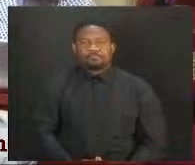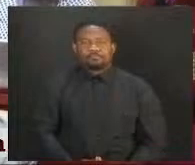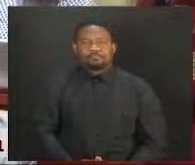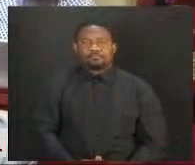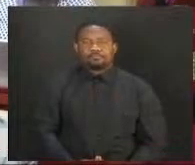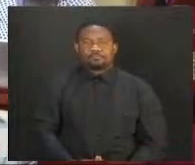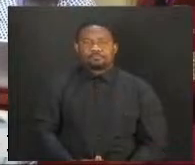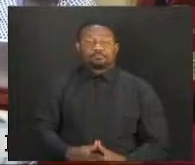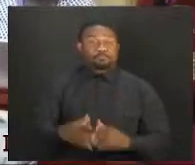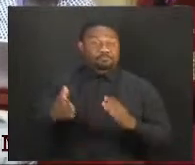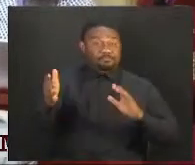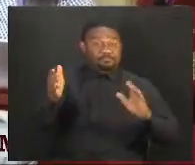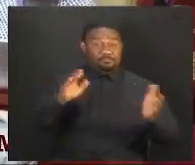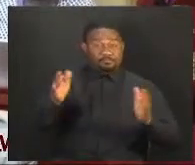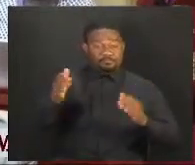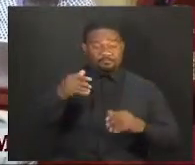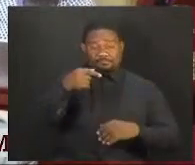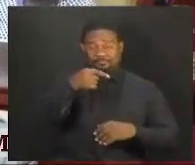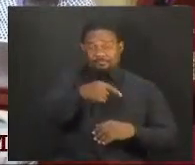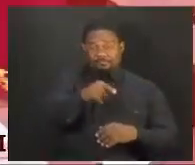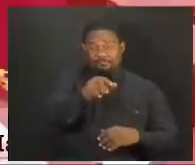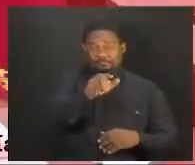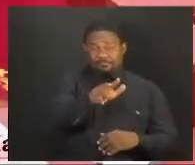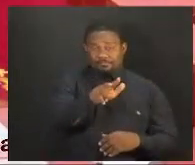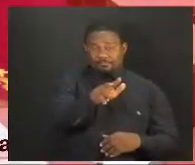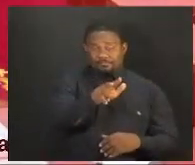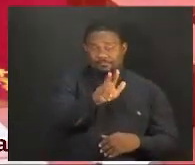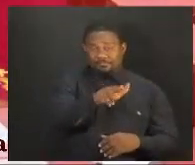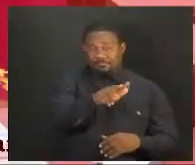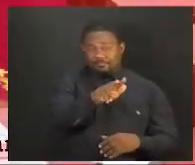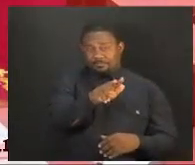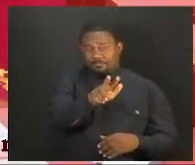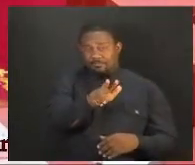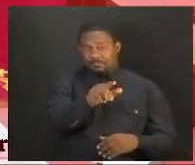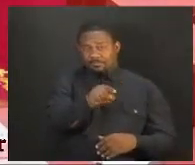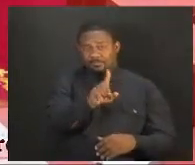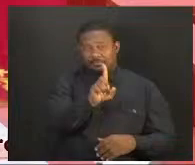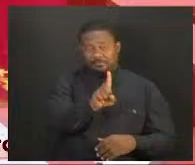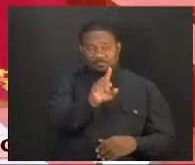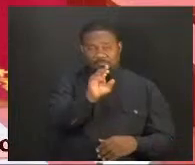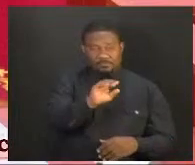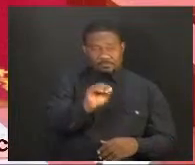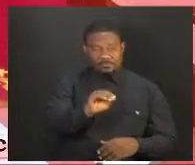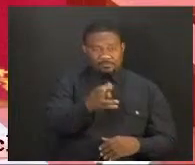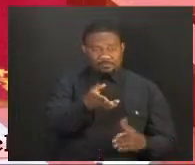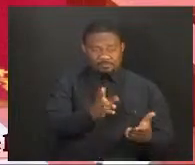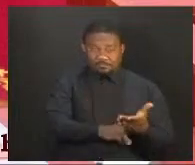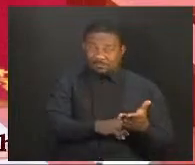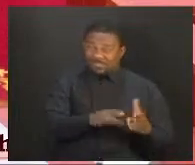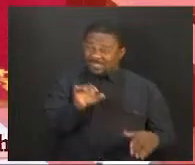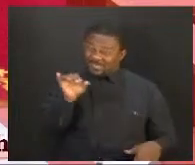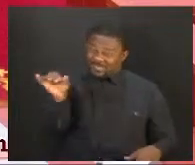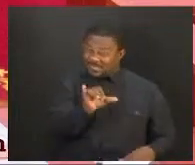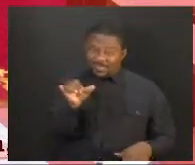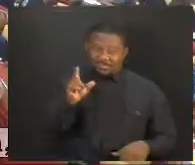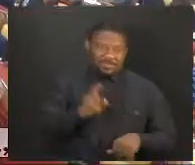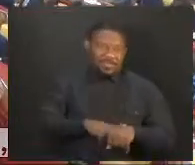2027, compared to the growth rate of 3.1% recorded over the same period.